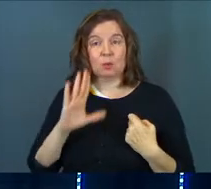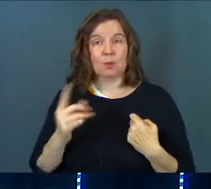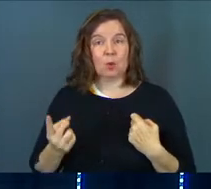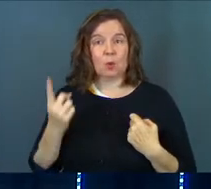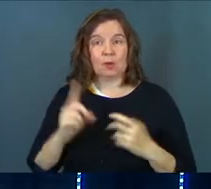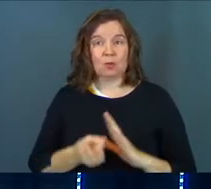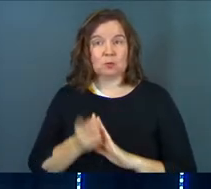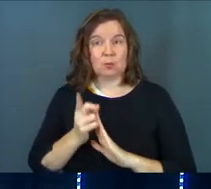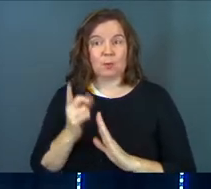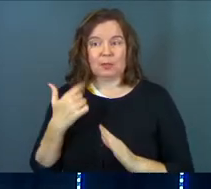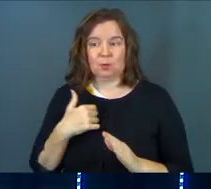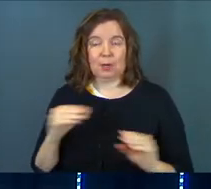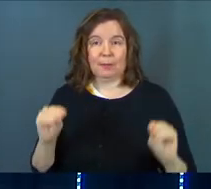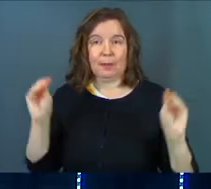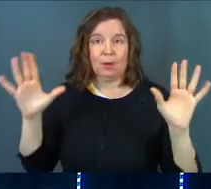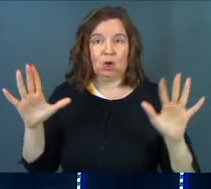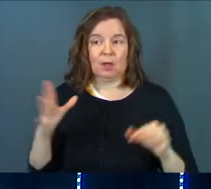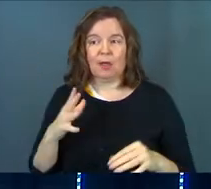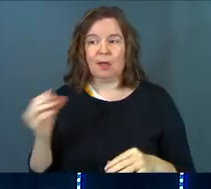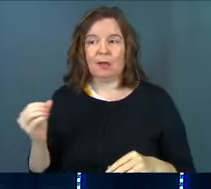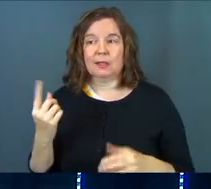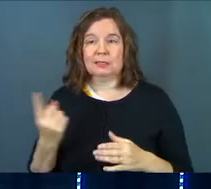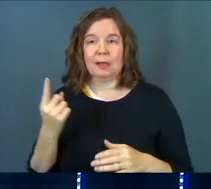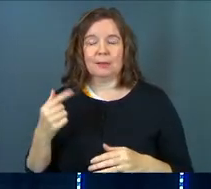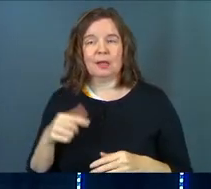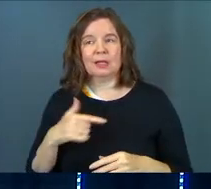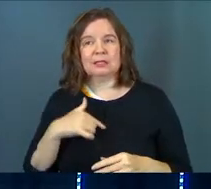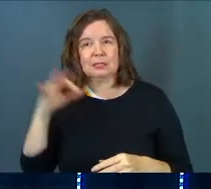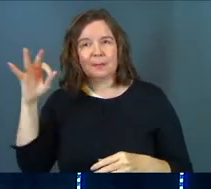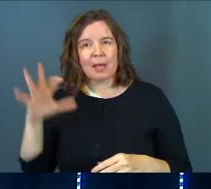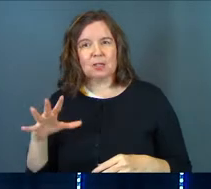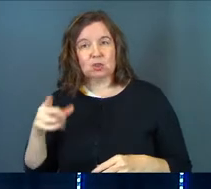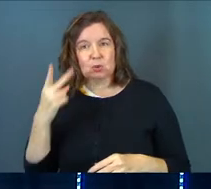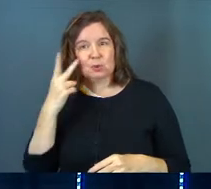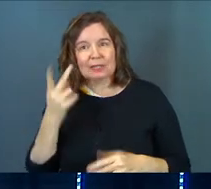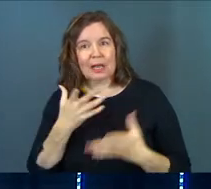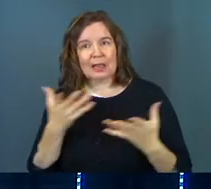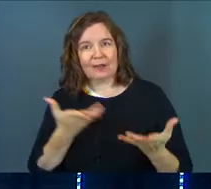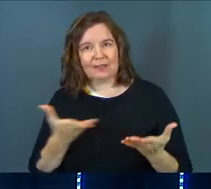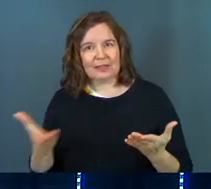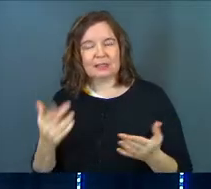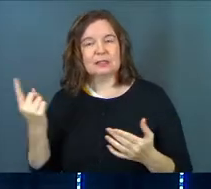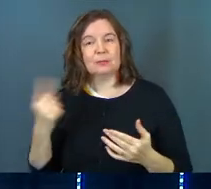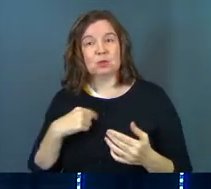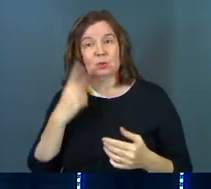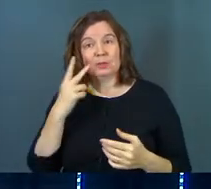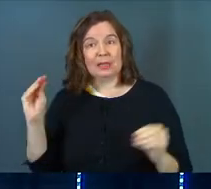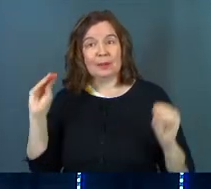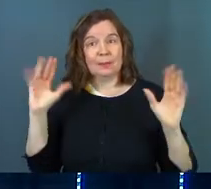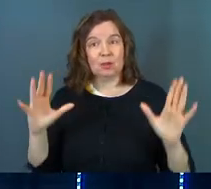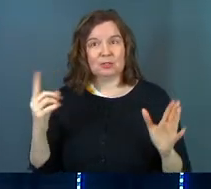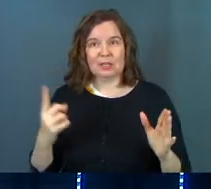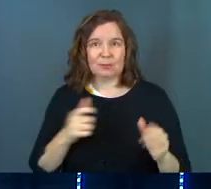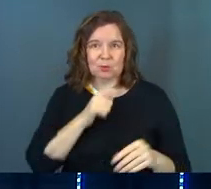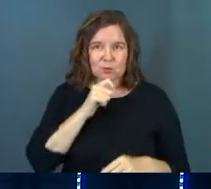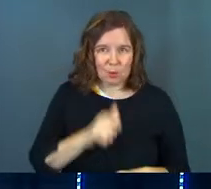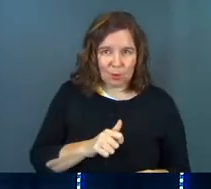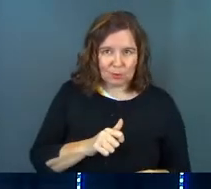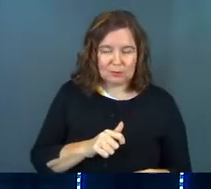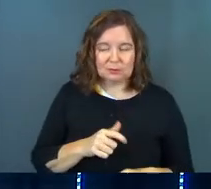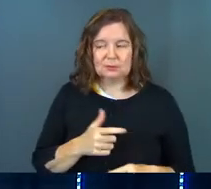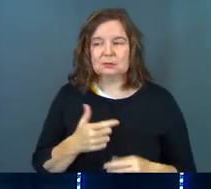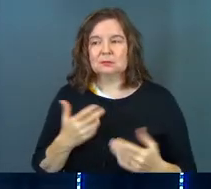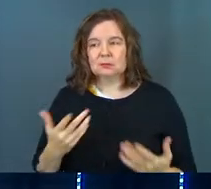was going to be one of those moments. It was going to be a miracle. And sometimes you, as a pastor, you see a lot of things, and sometimes you see the miracles and sometimes you